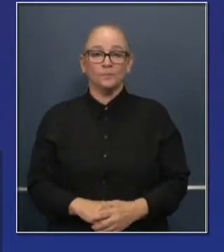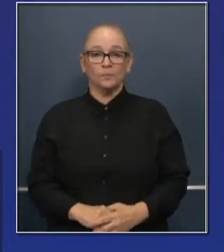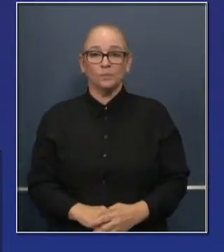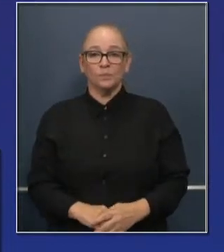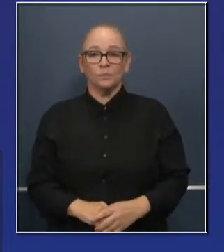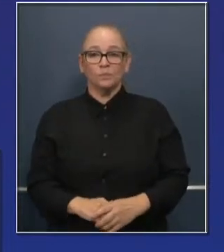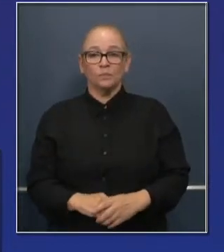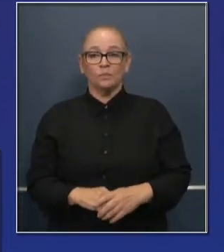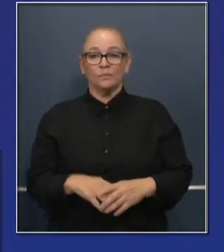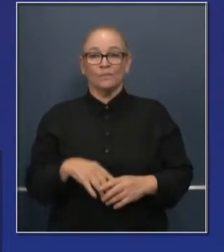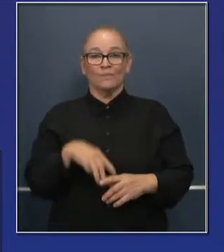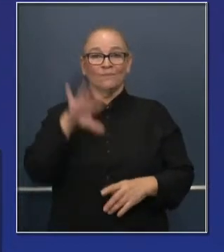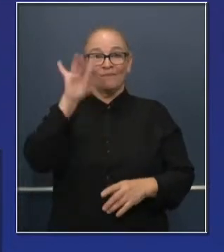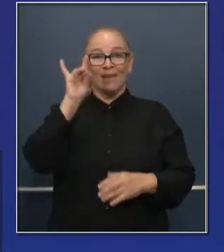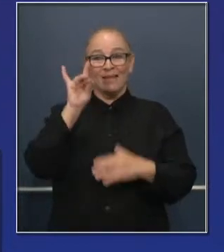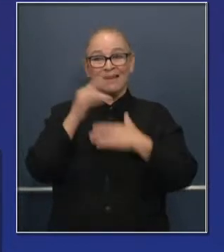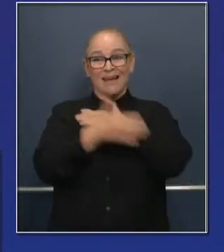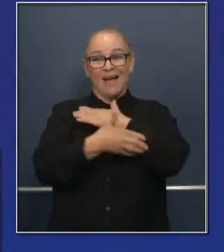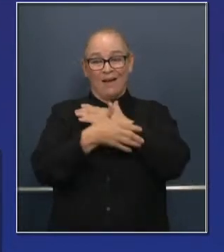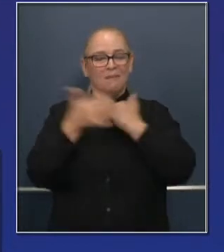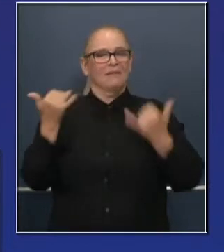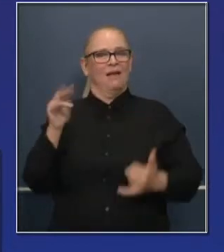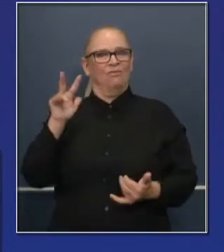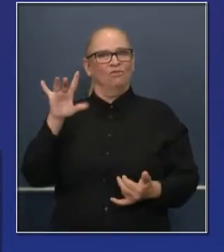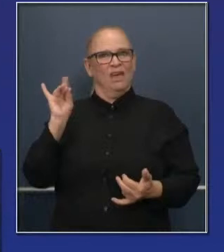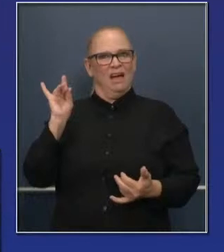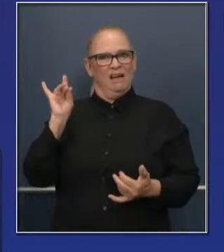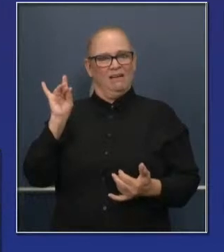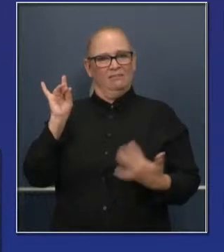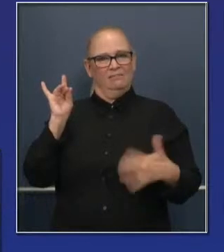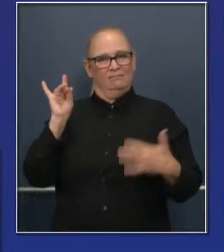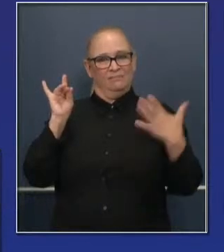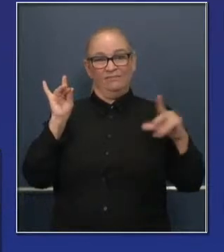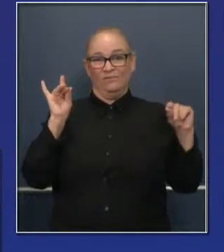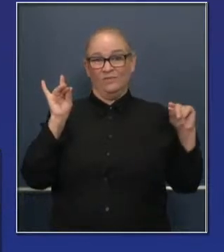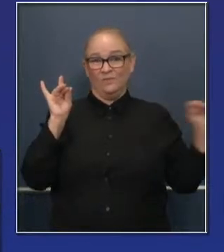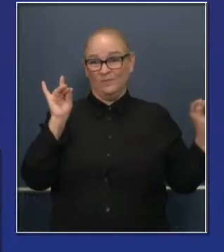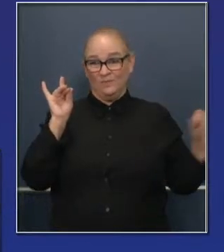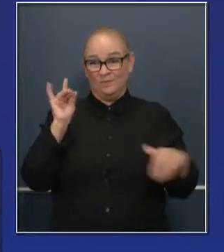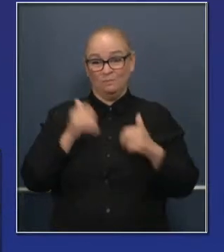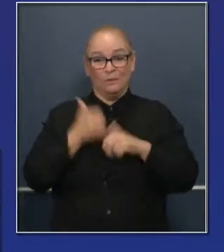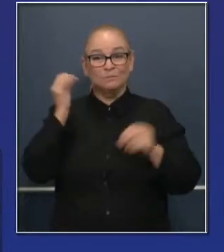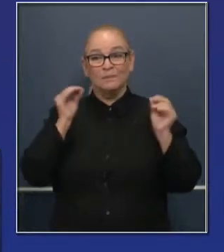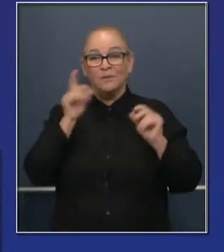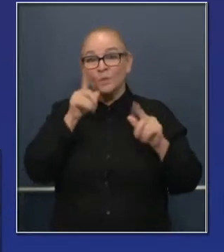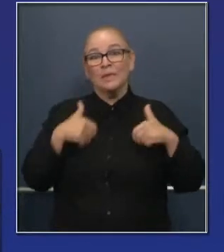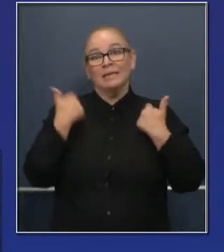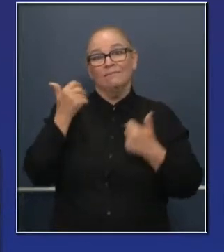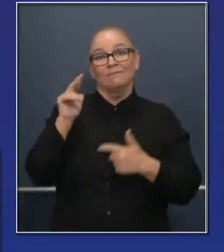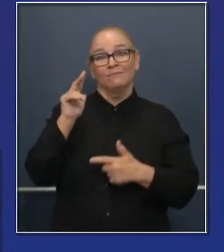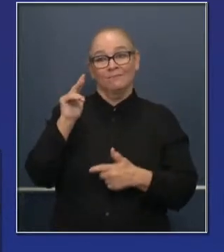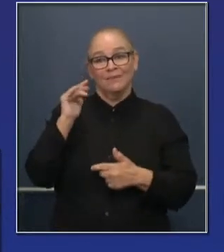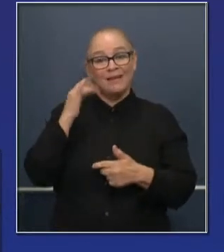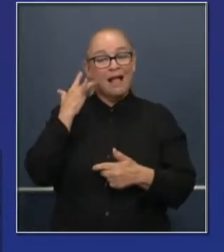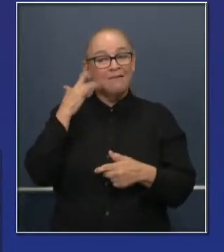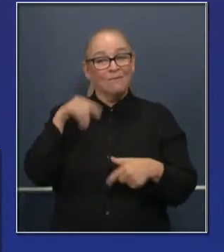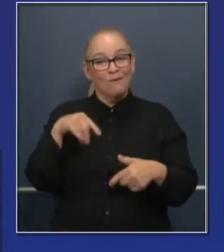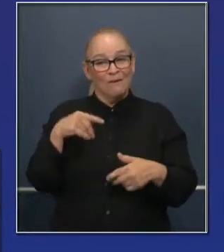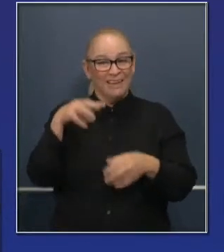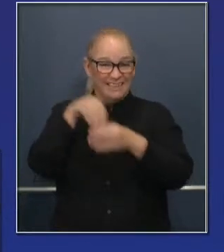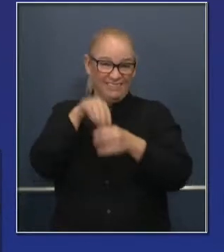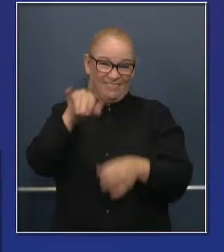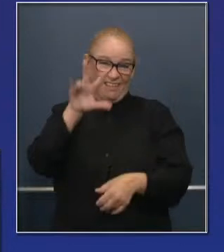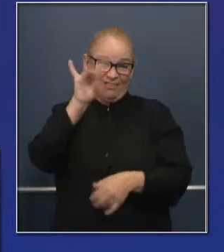38 counties represent the vast majority of the population in the state. And this county monitoring list is profoundly